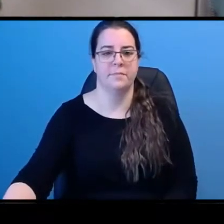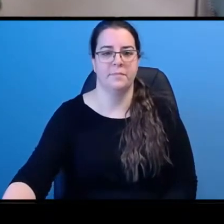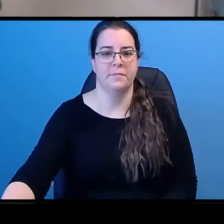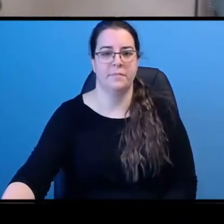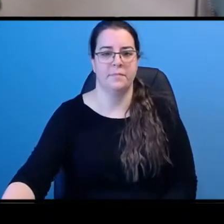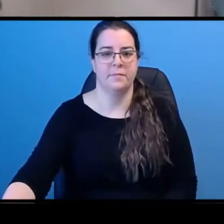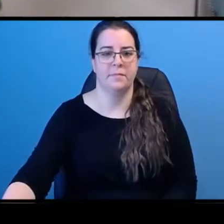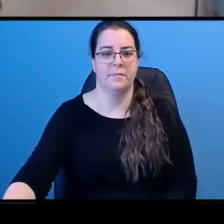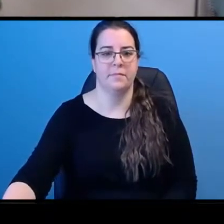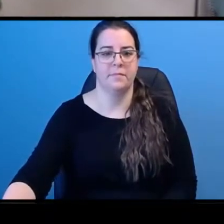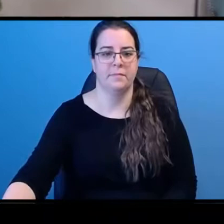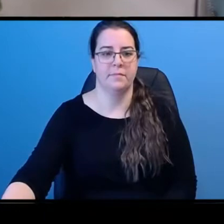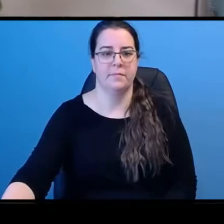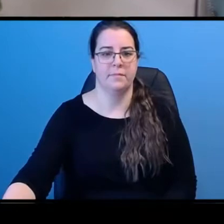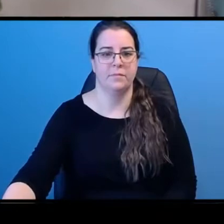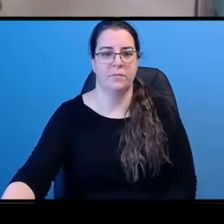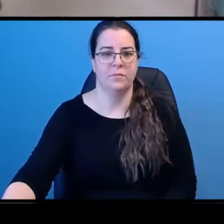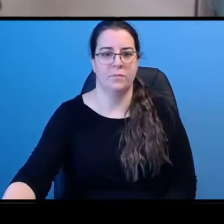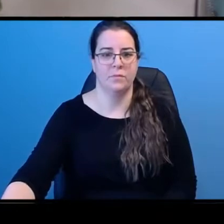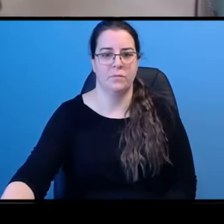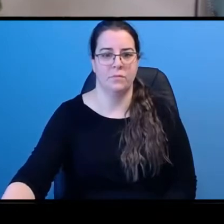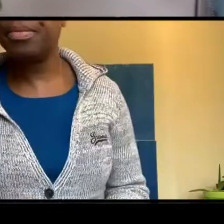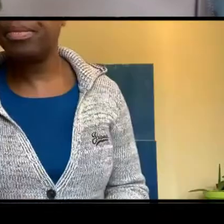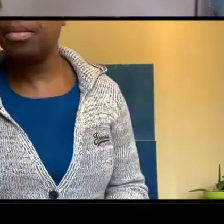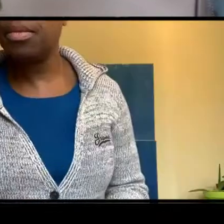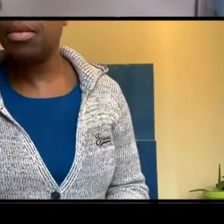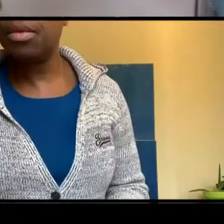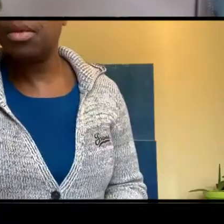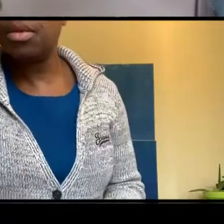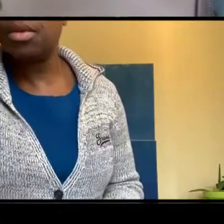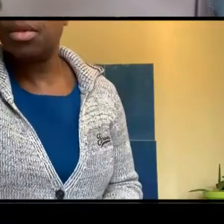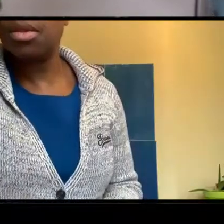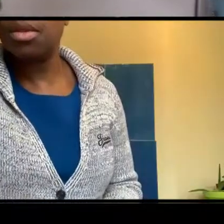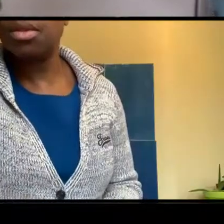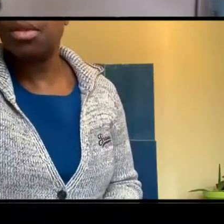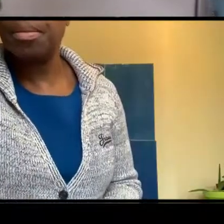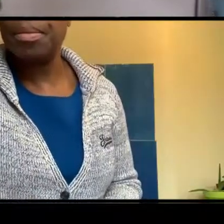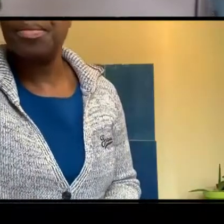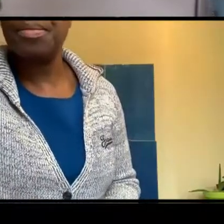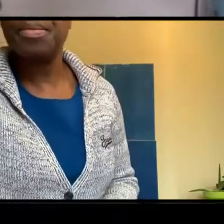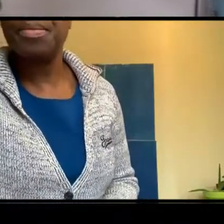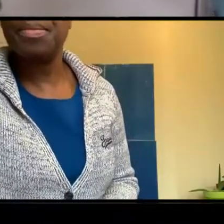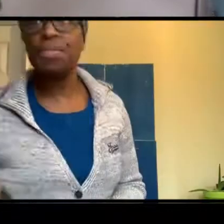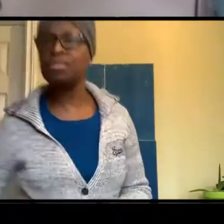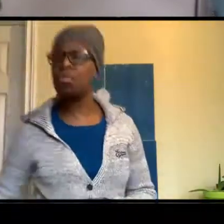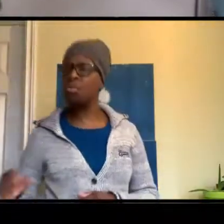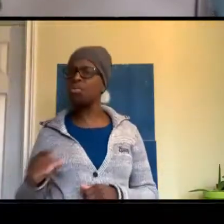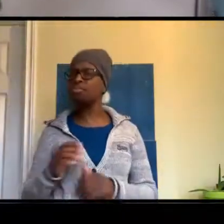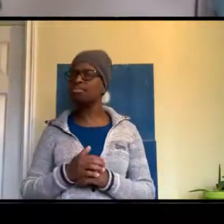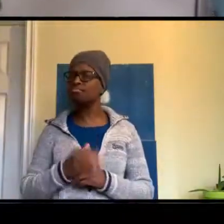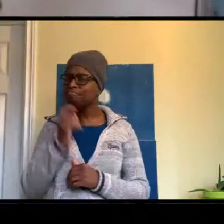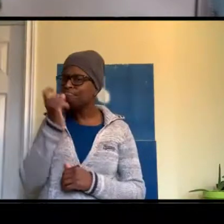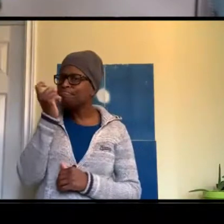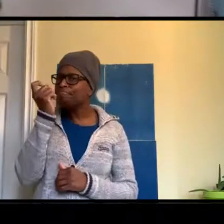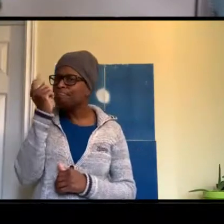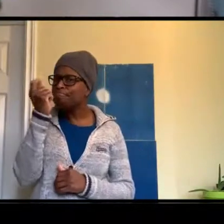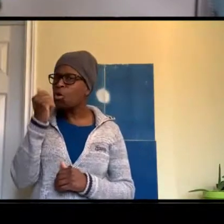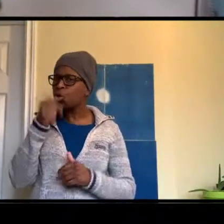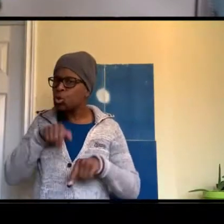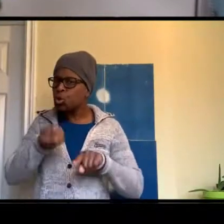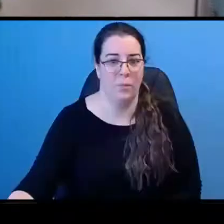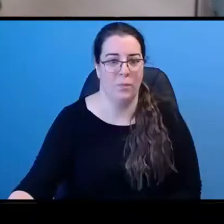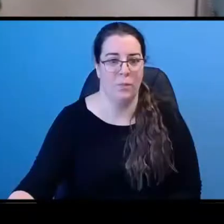but don't beat yourself up if you don't have everything figured out. It's okay. Things change when you're writing grants. We all know this